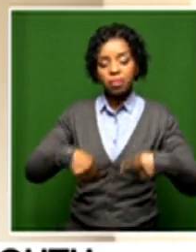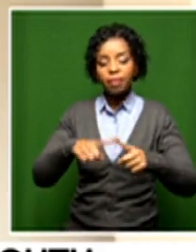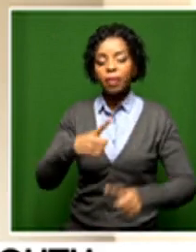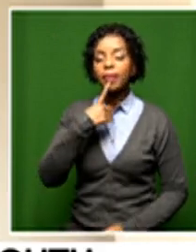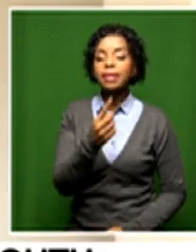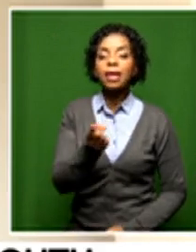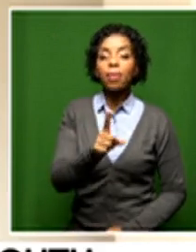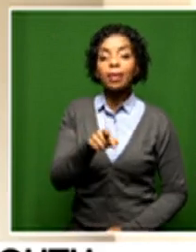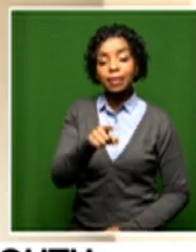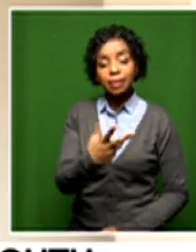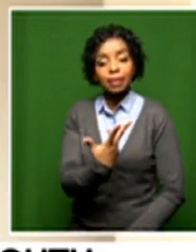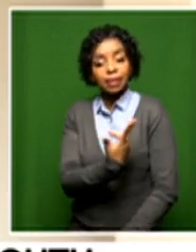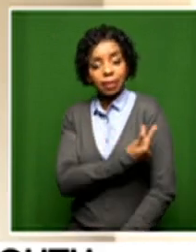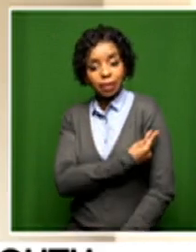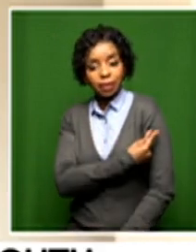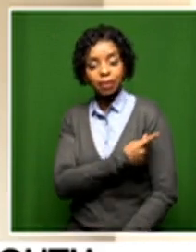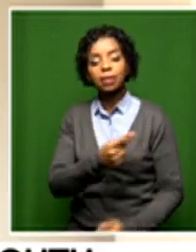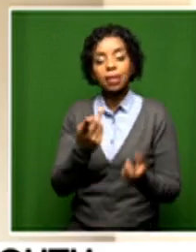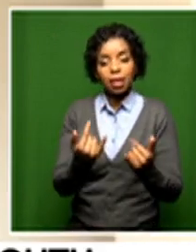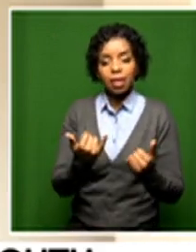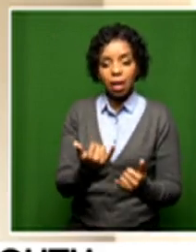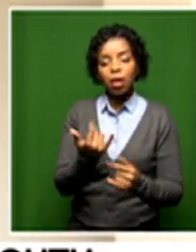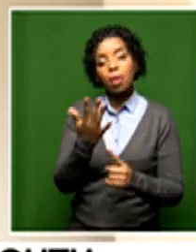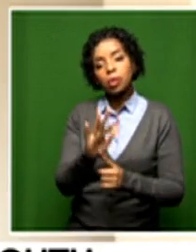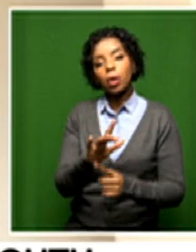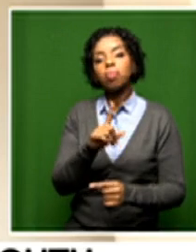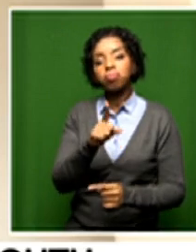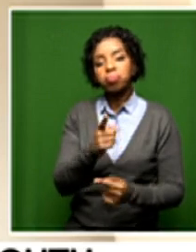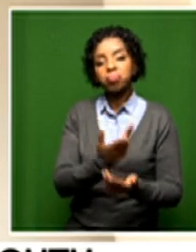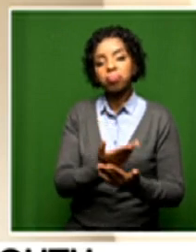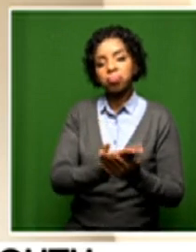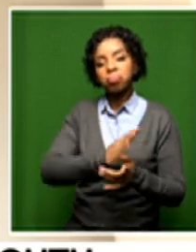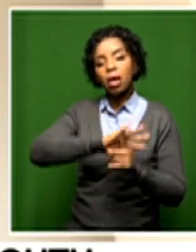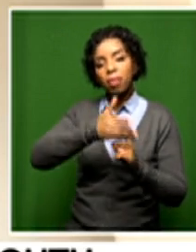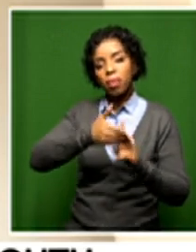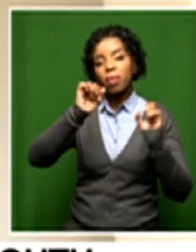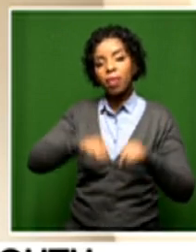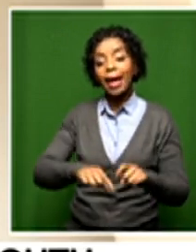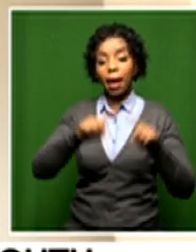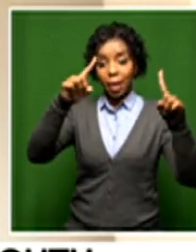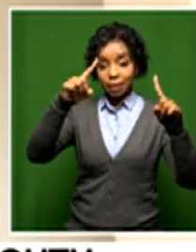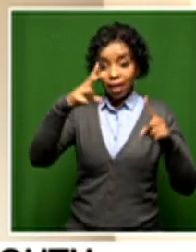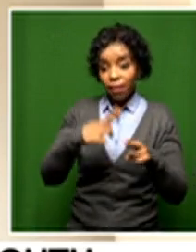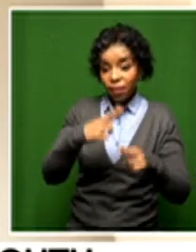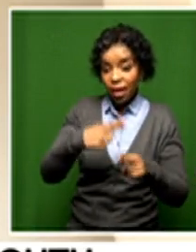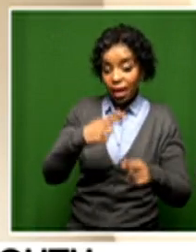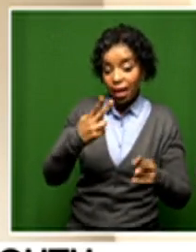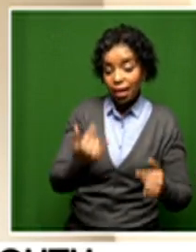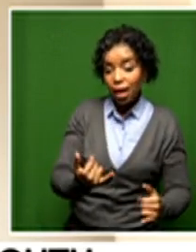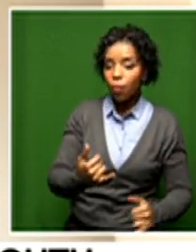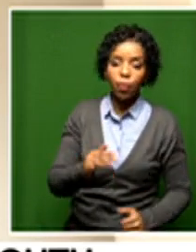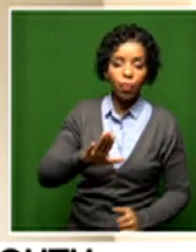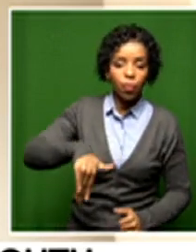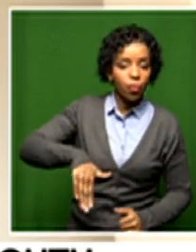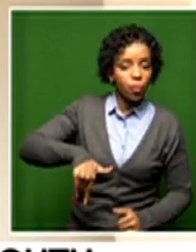are offering a very promising prospects of protection, but they are not finalized at this point. So we just